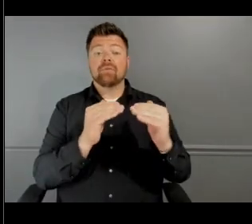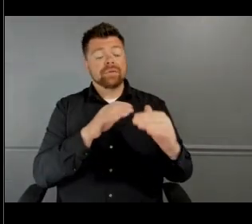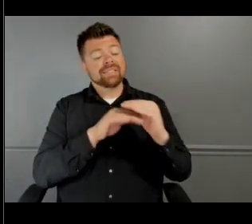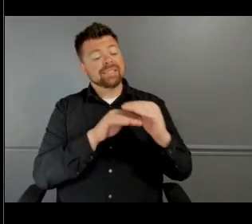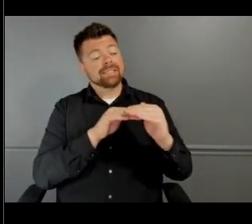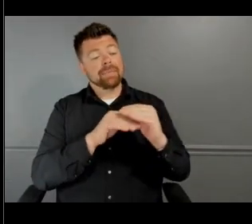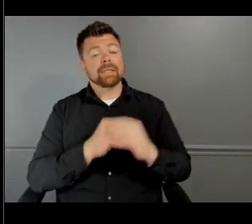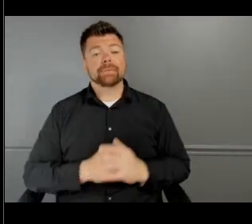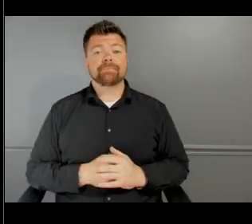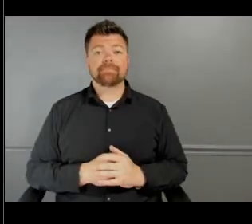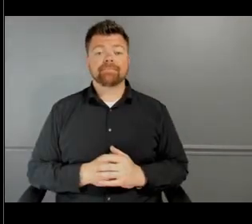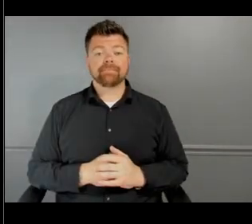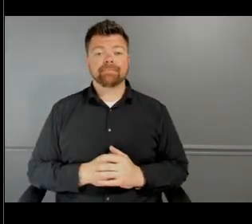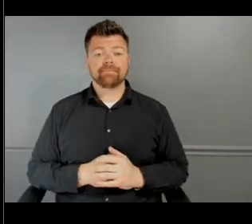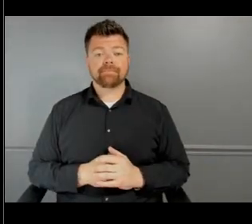accessibility.